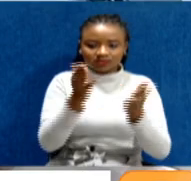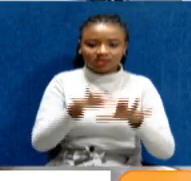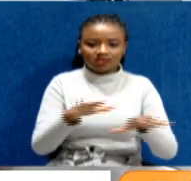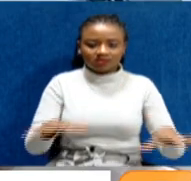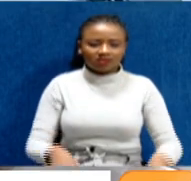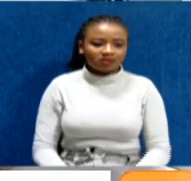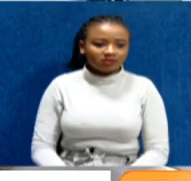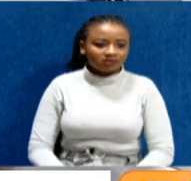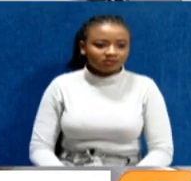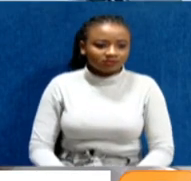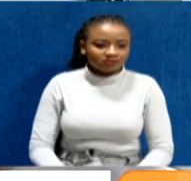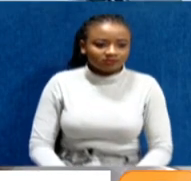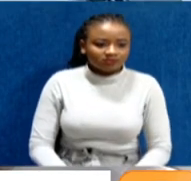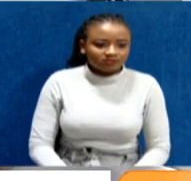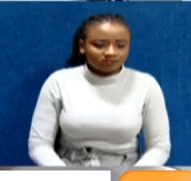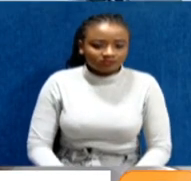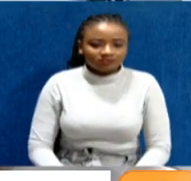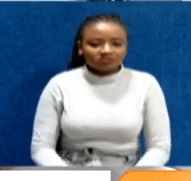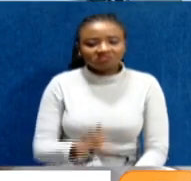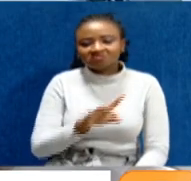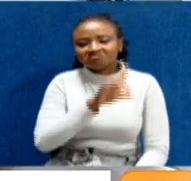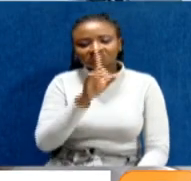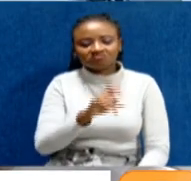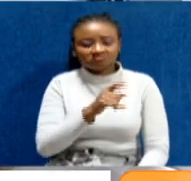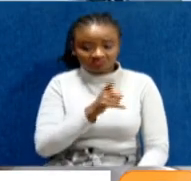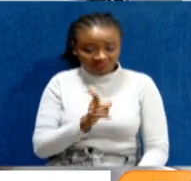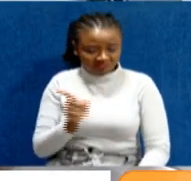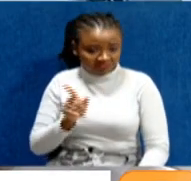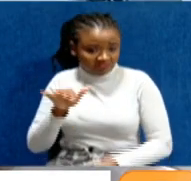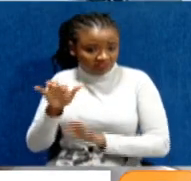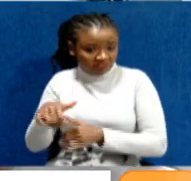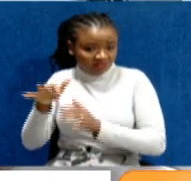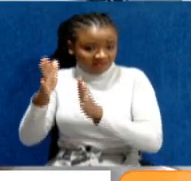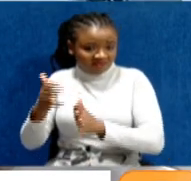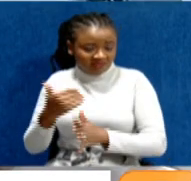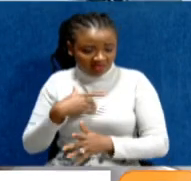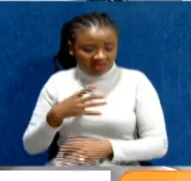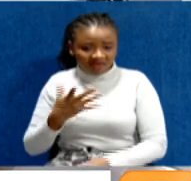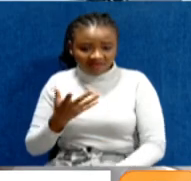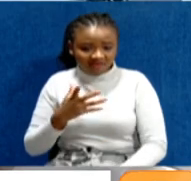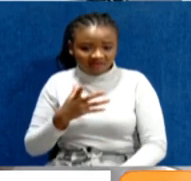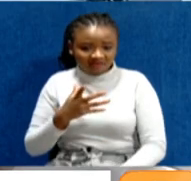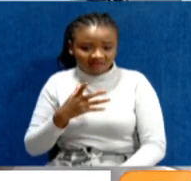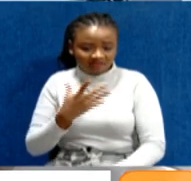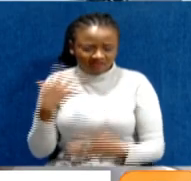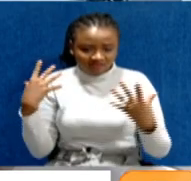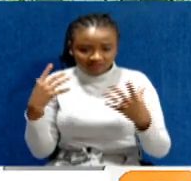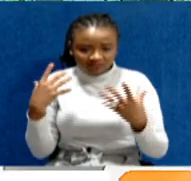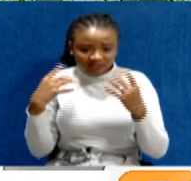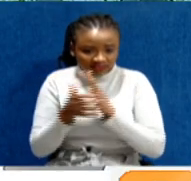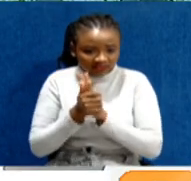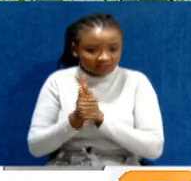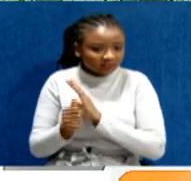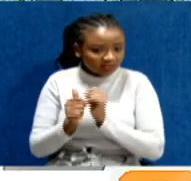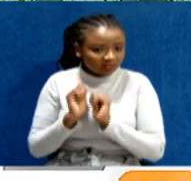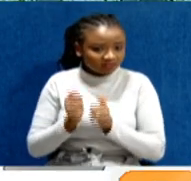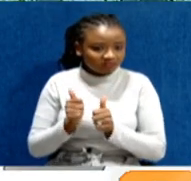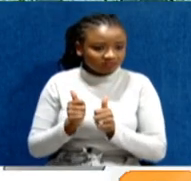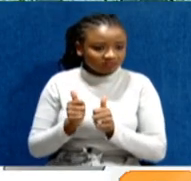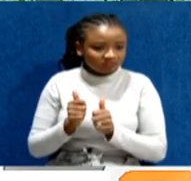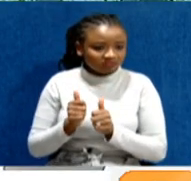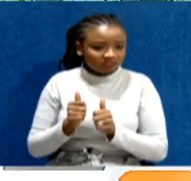Okay. Dr. Neymar, talk to me about the farmers now. Do they have the capacity for organic agricultural practices? Yes,